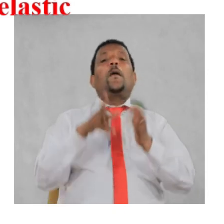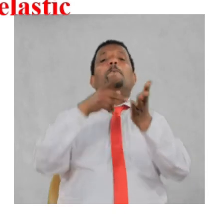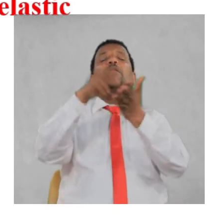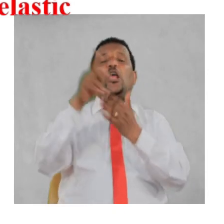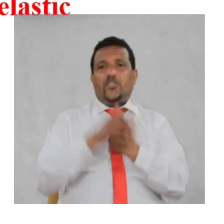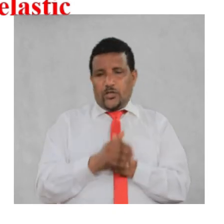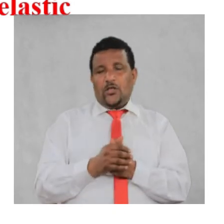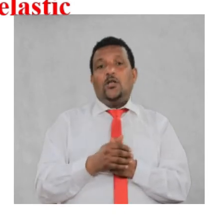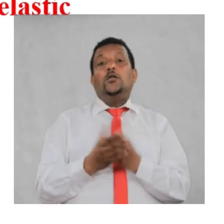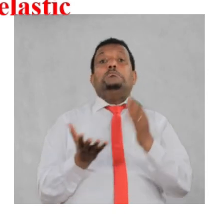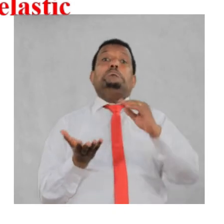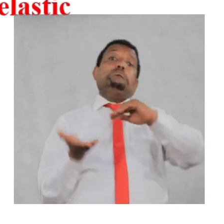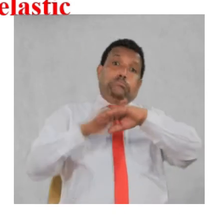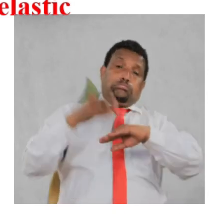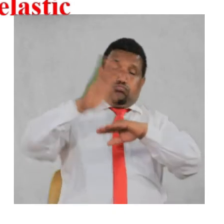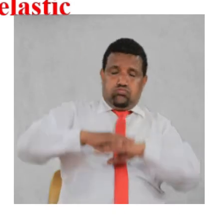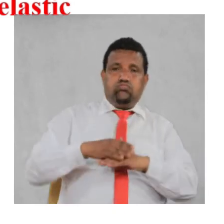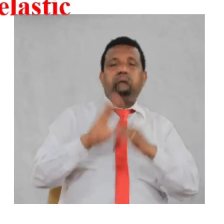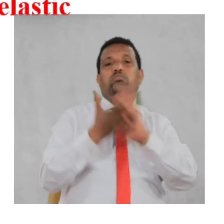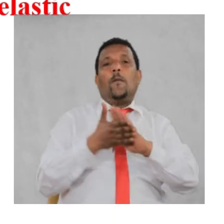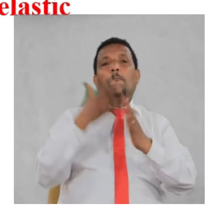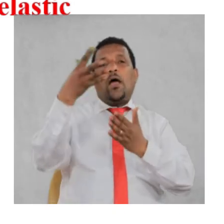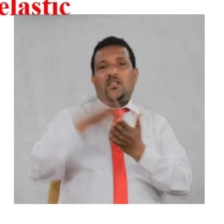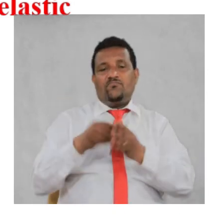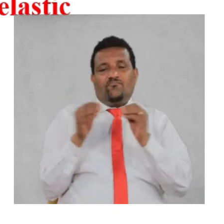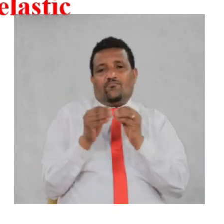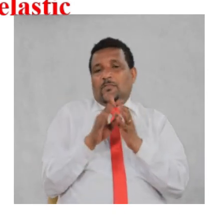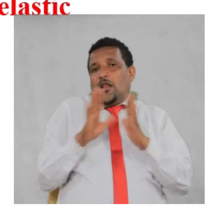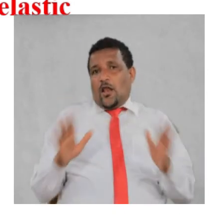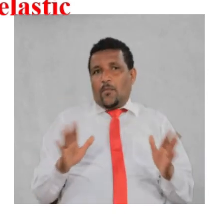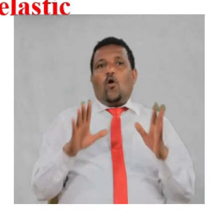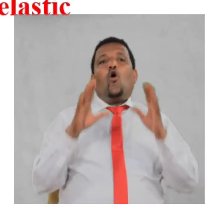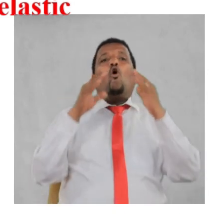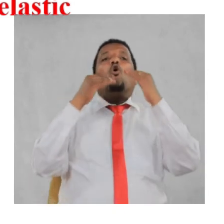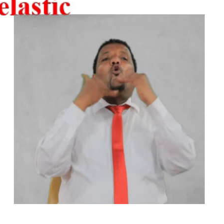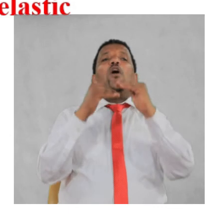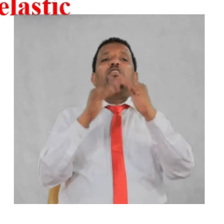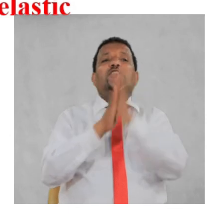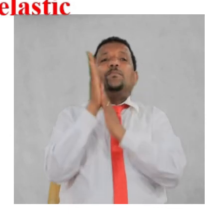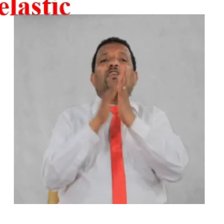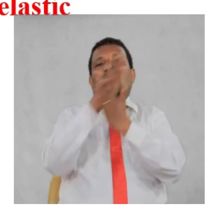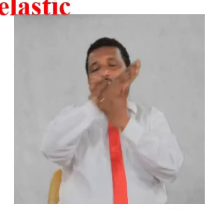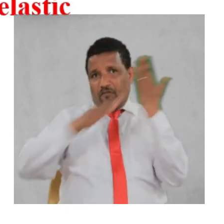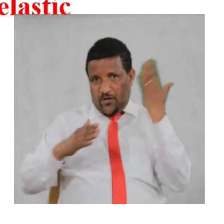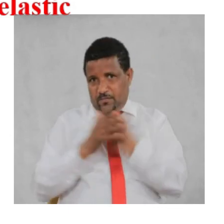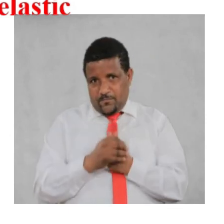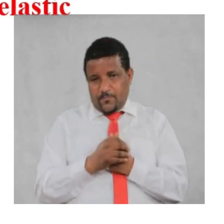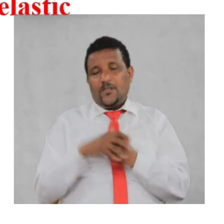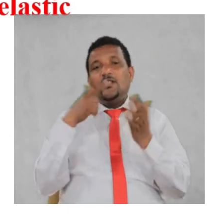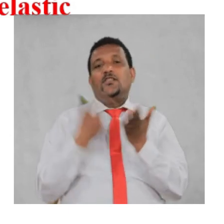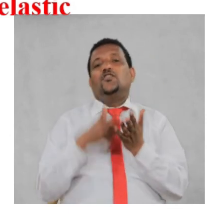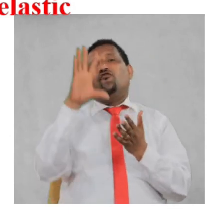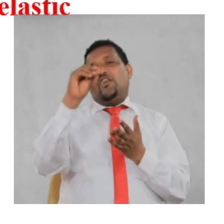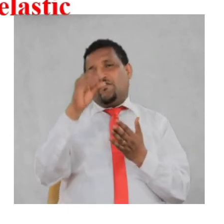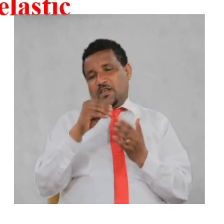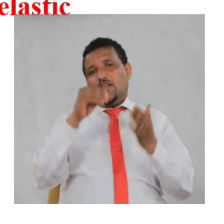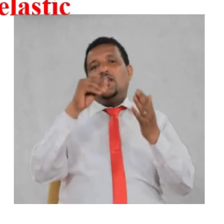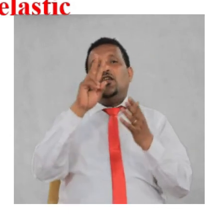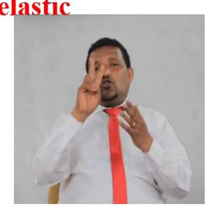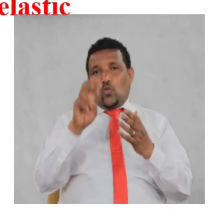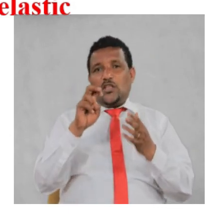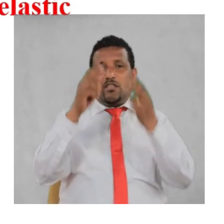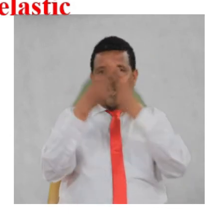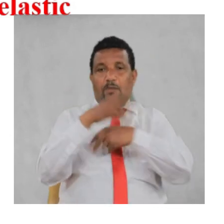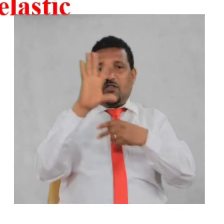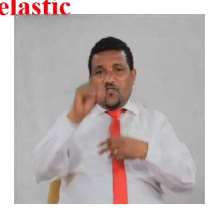price is doubled, if the buyer is unit elastic, then the quantity demanded must be halved. That means it is 50. 20 times